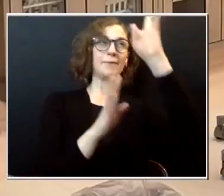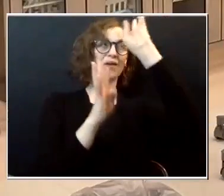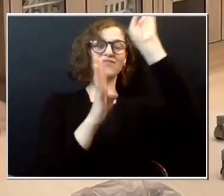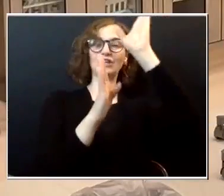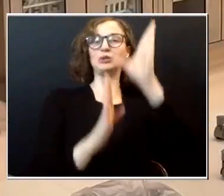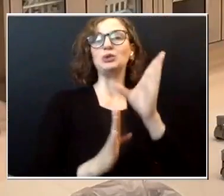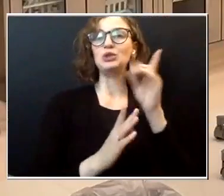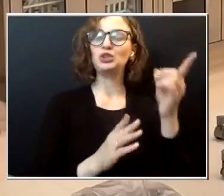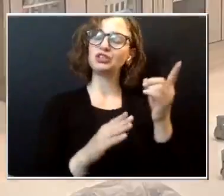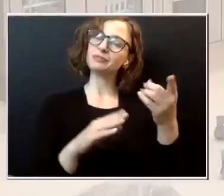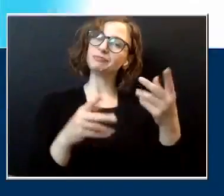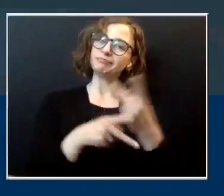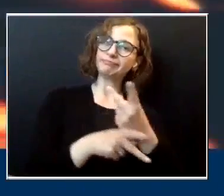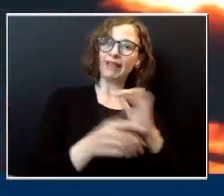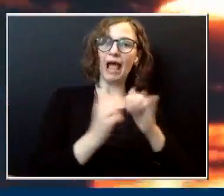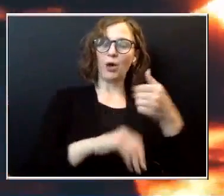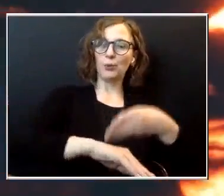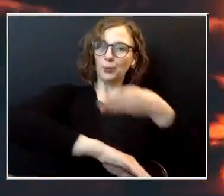also saving time.